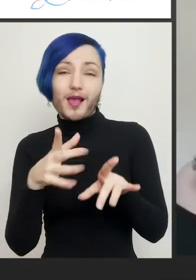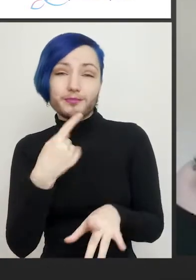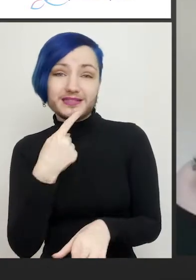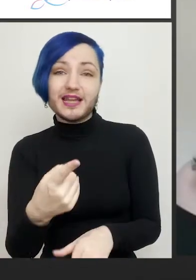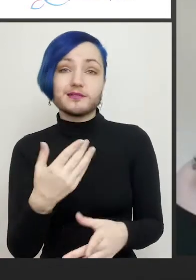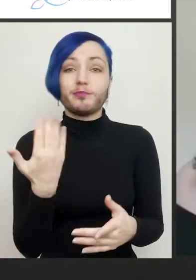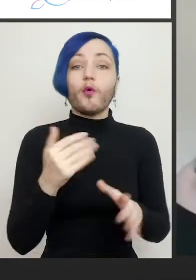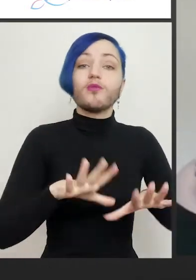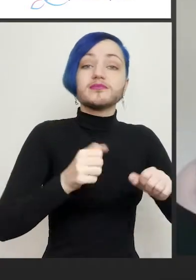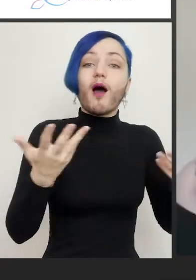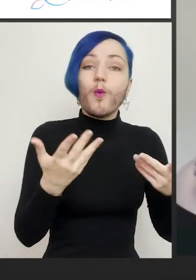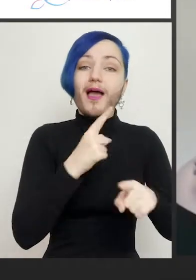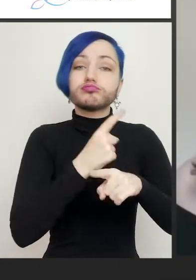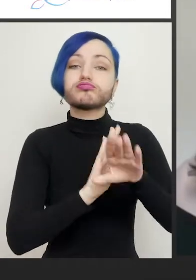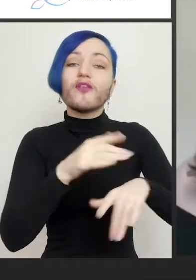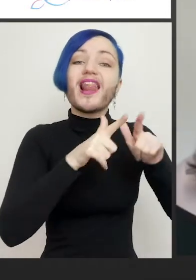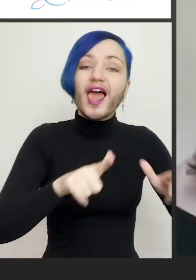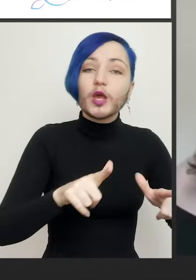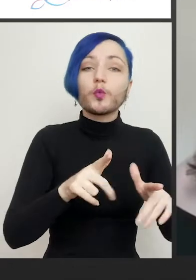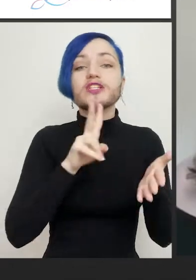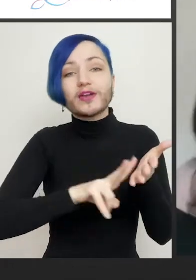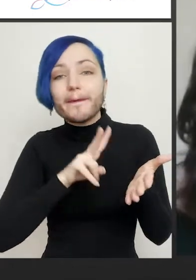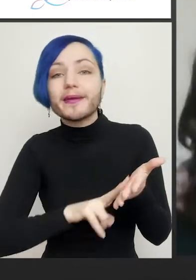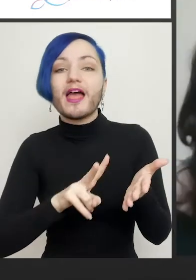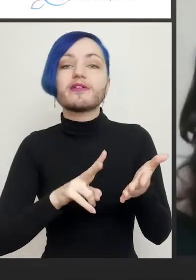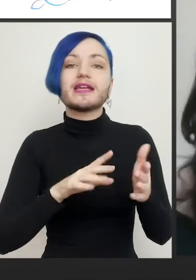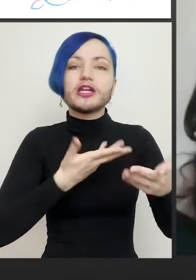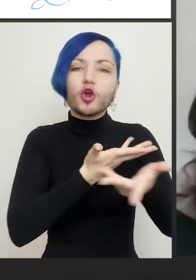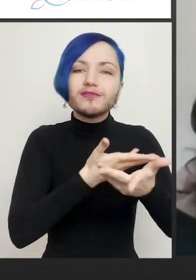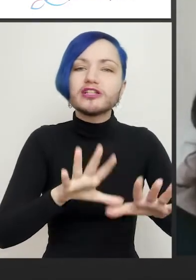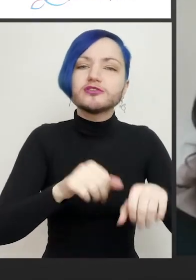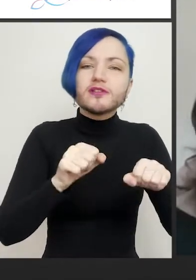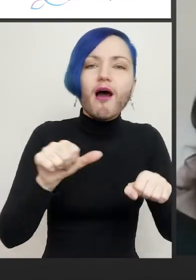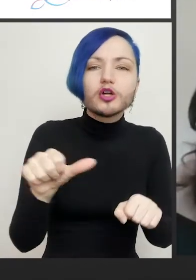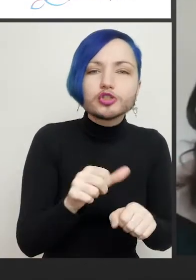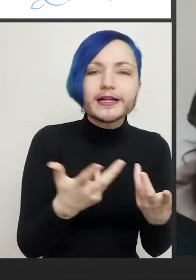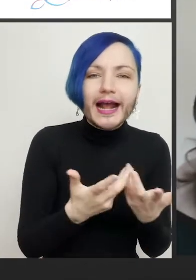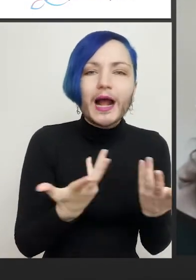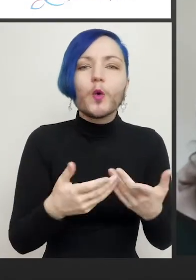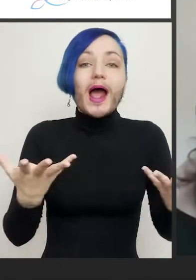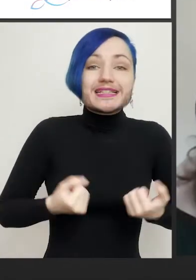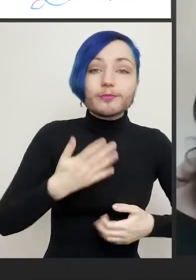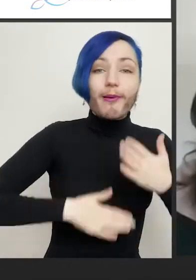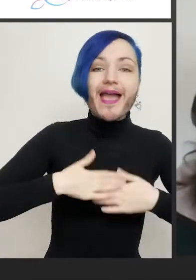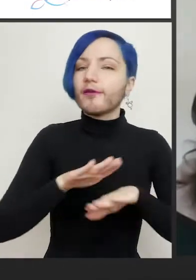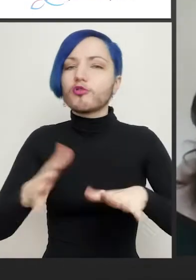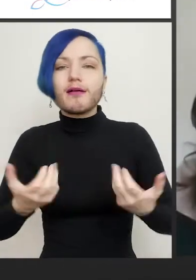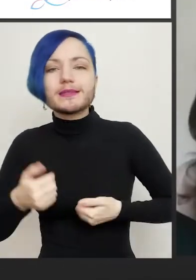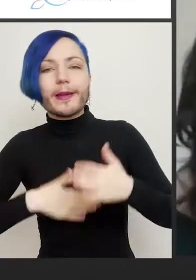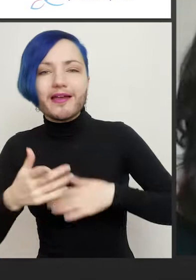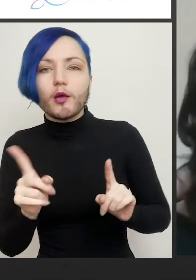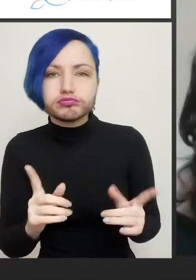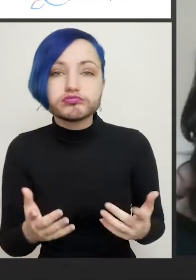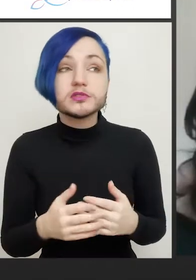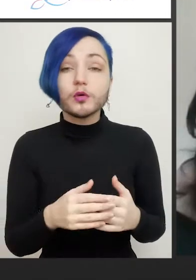about language and terminology and how you might start a conversation and what would be acceptable and not acceptable. And of course,